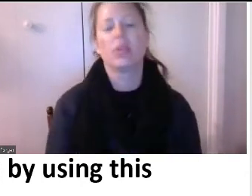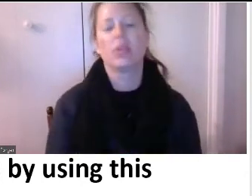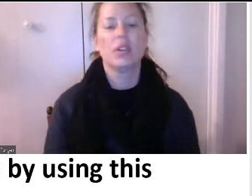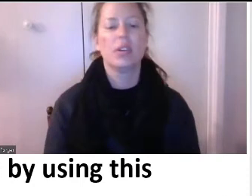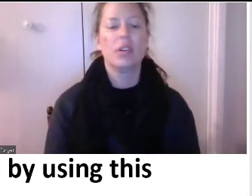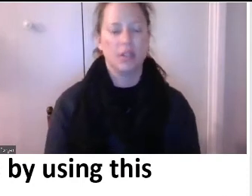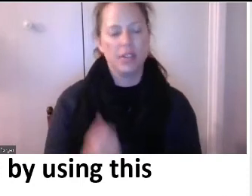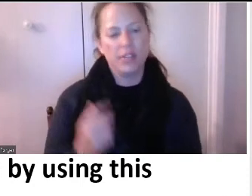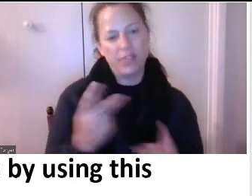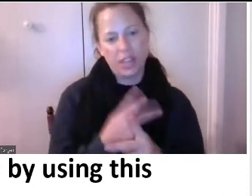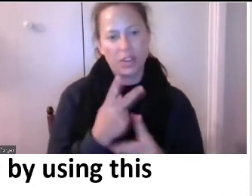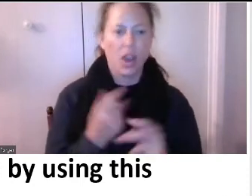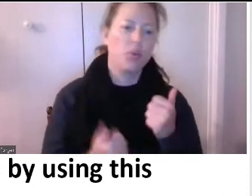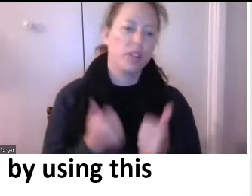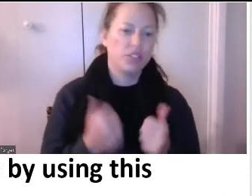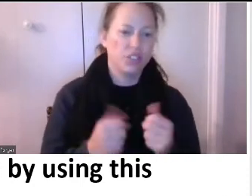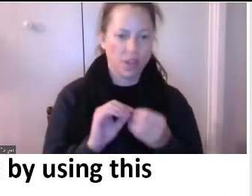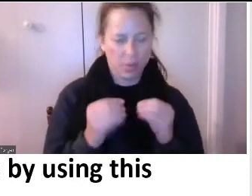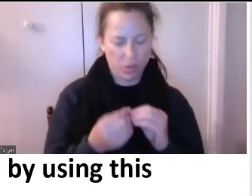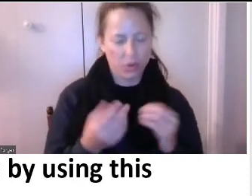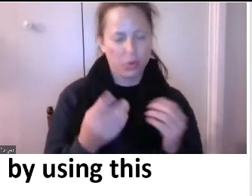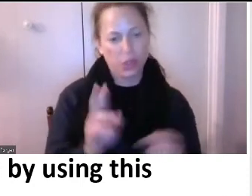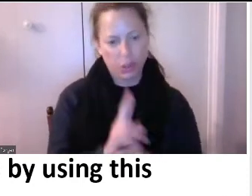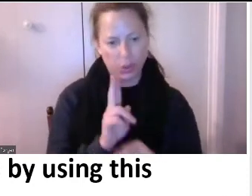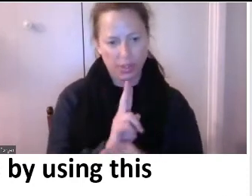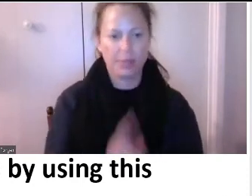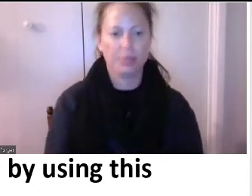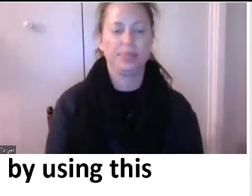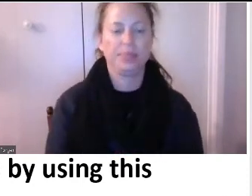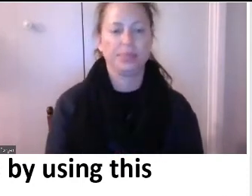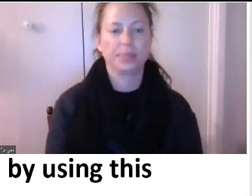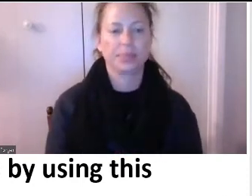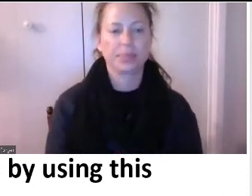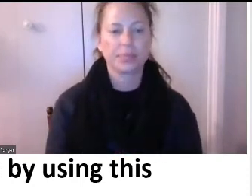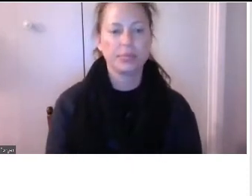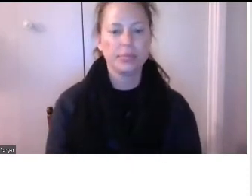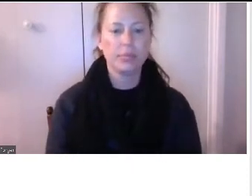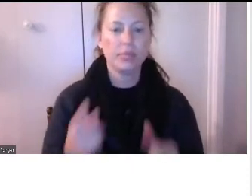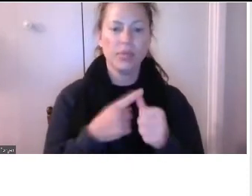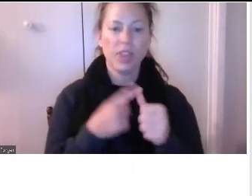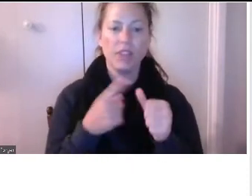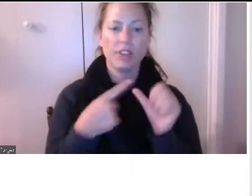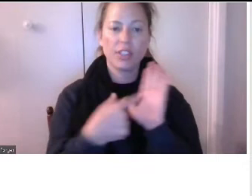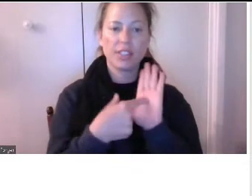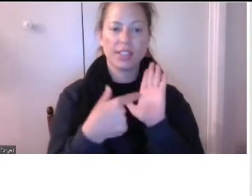what number we're talking about. So let's go ahead and look at our first example.